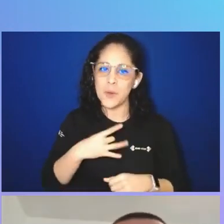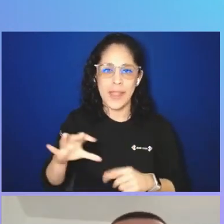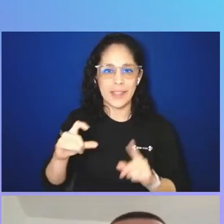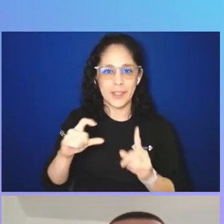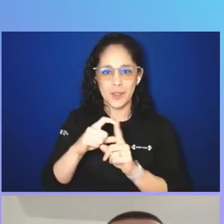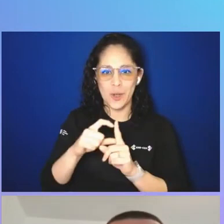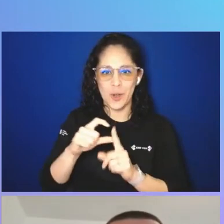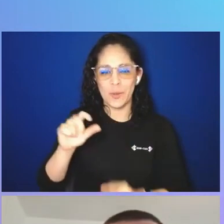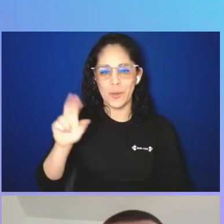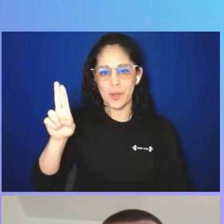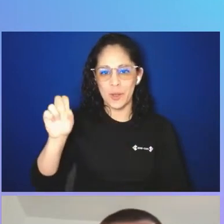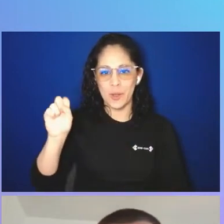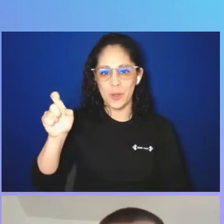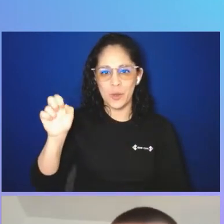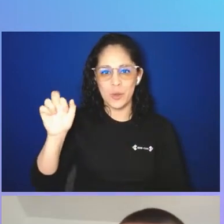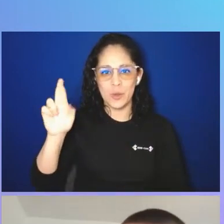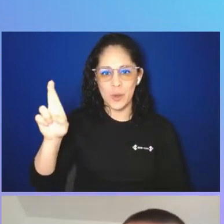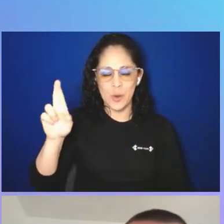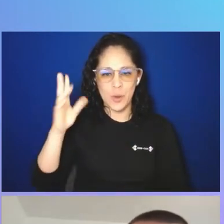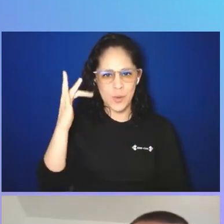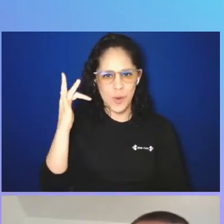makes their audience sound like drug addicts.